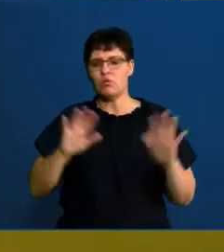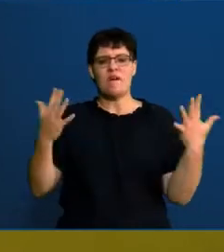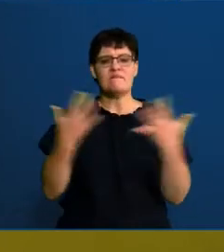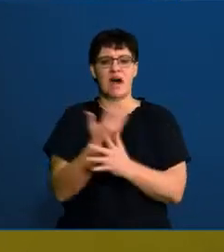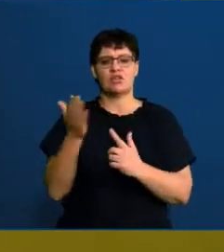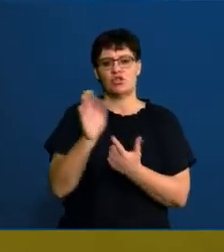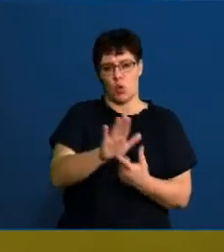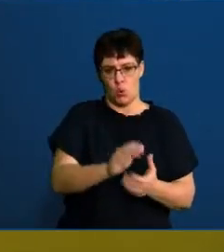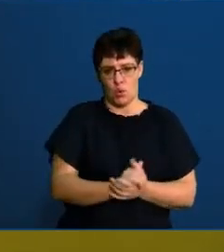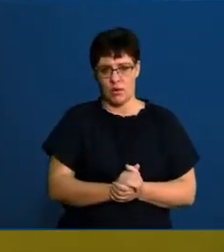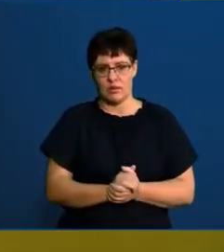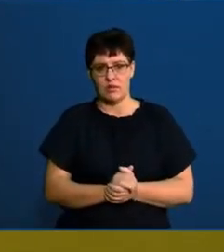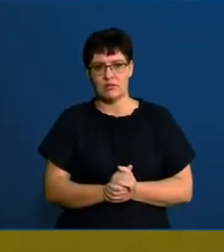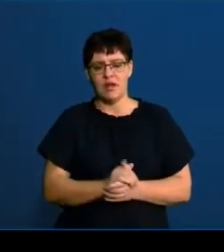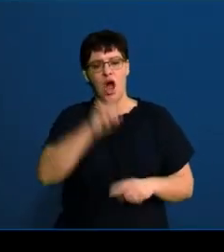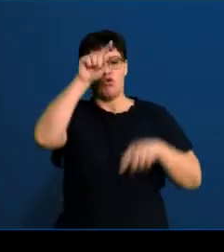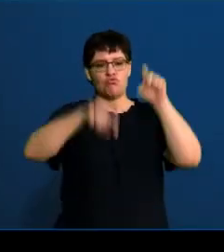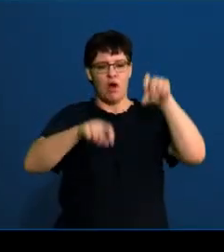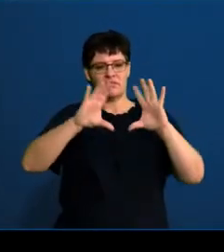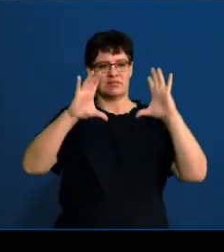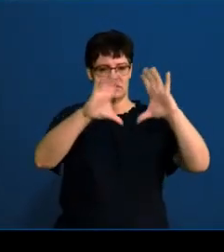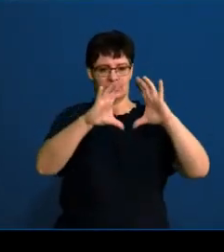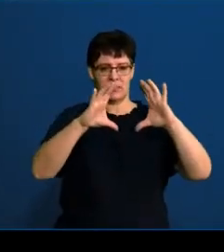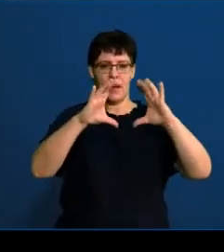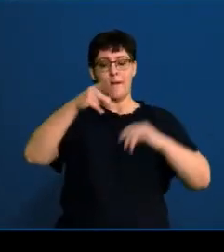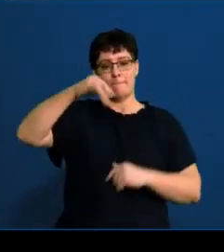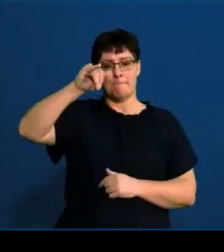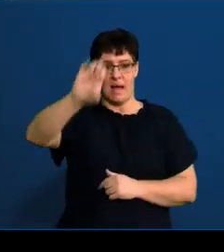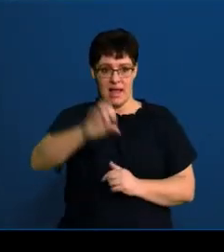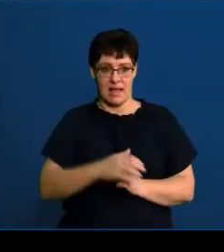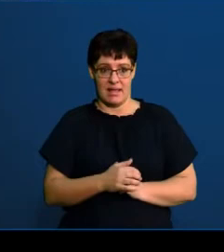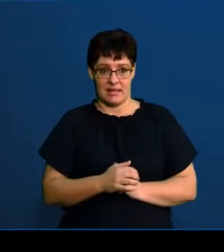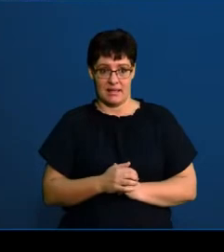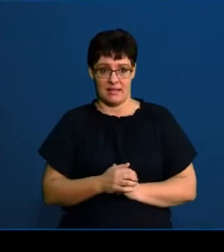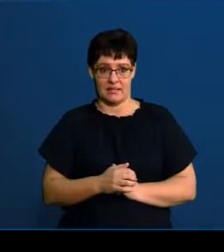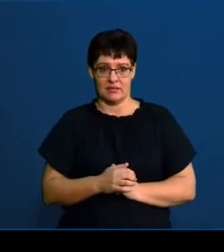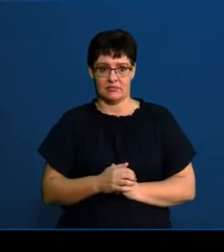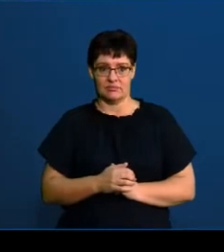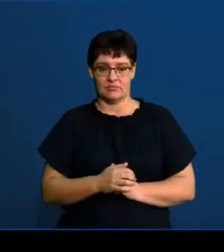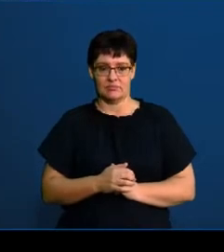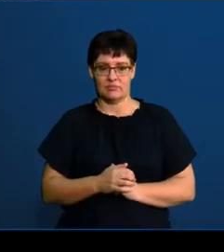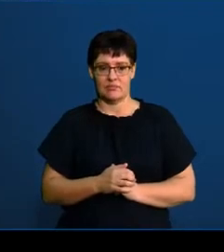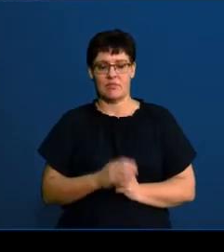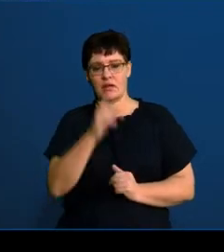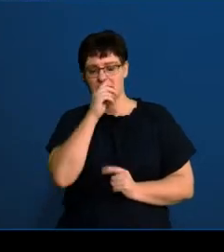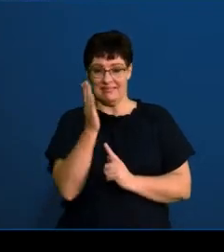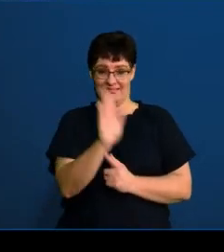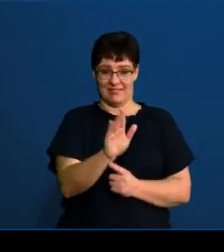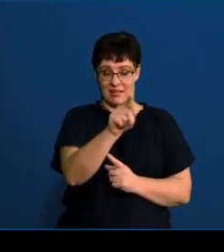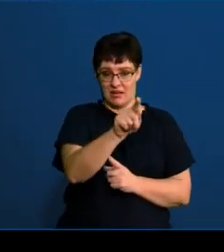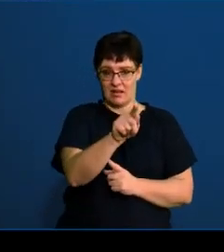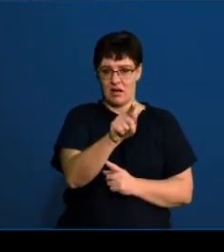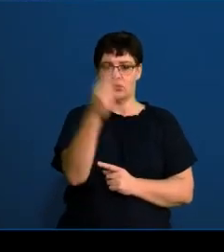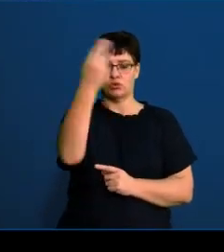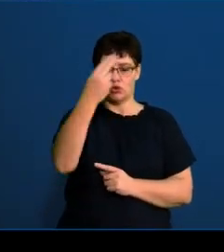you the difference between these graphs. So first of all, your pie chart, okay? So I'm going to just look at a pie chart, just